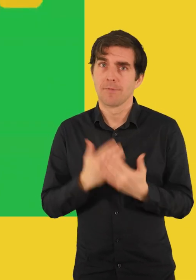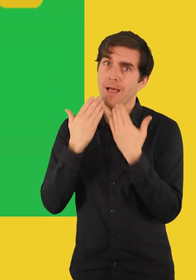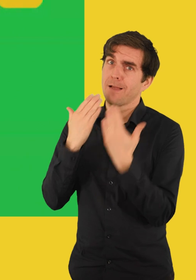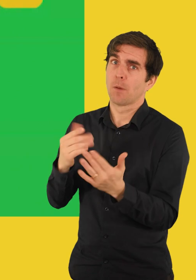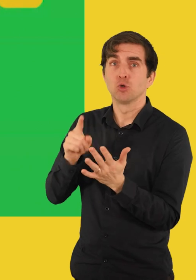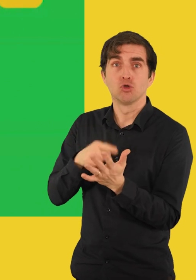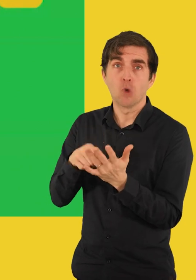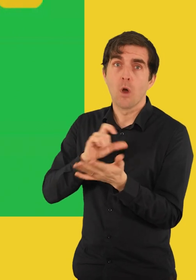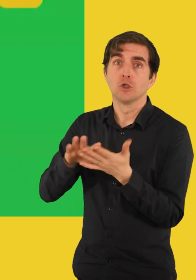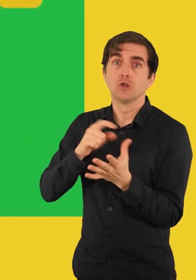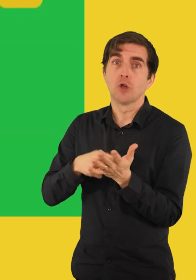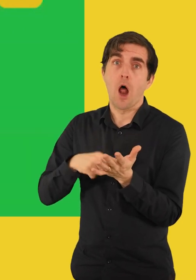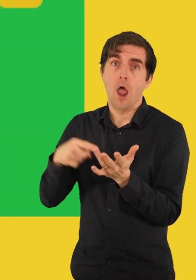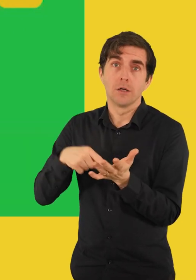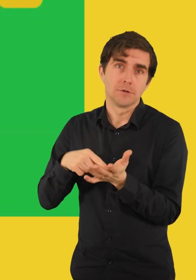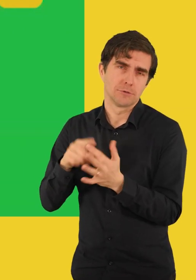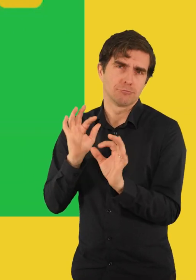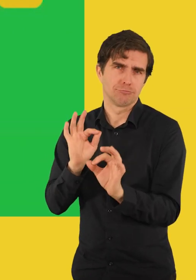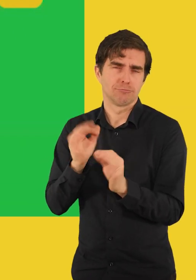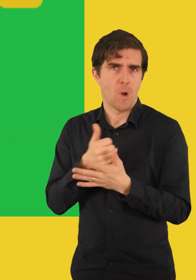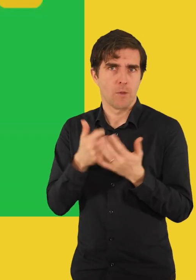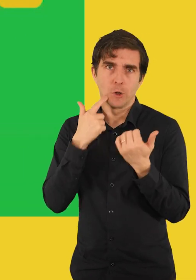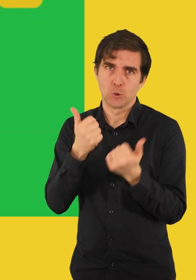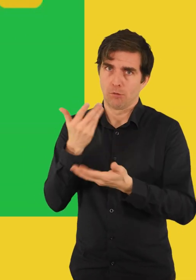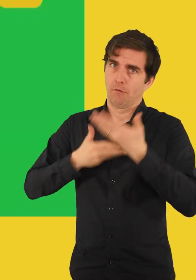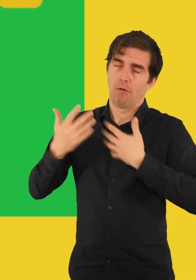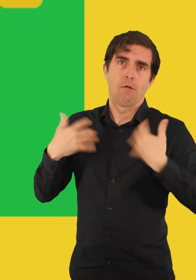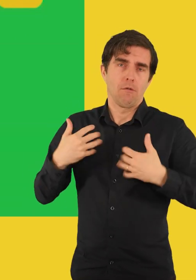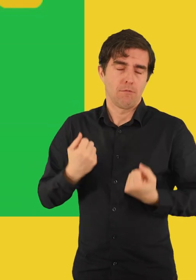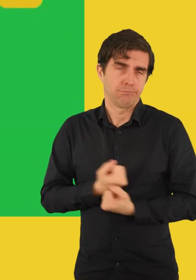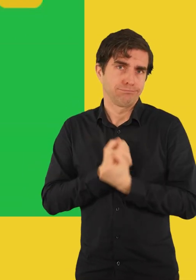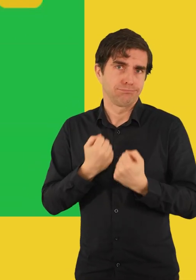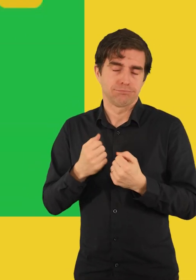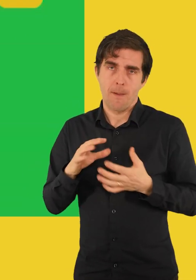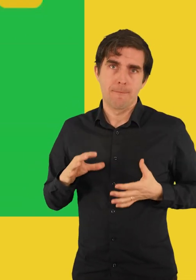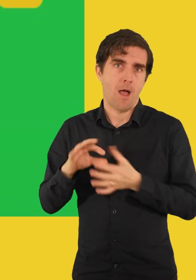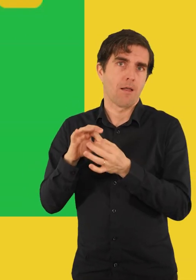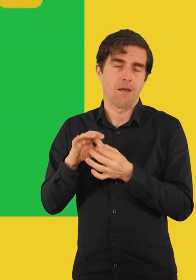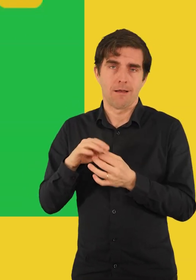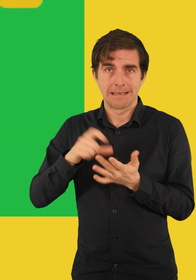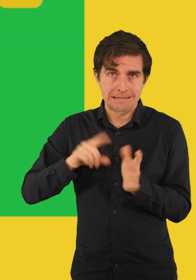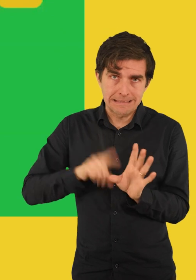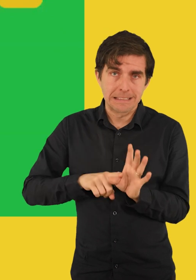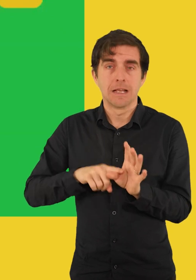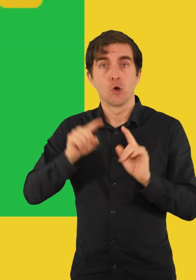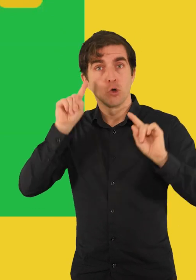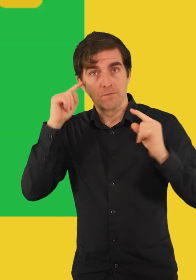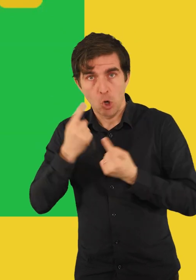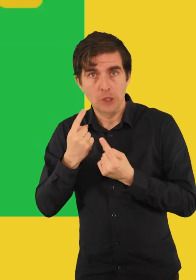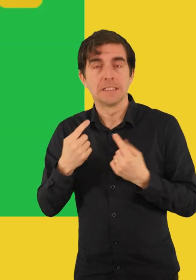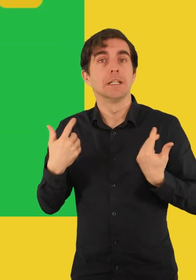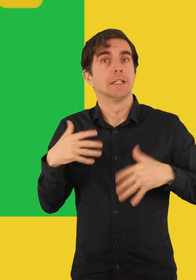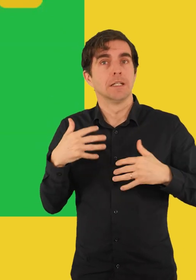Jo and Charlotte. And it's always so good to hear how much can come out of a powerful partnership between a city and a